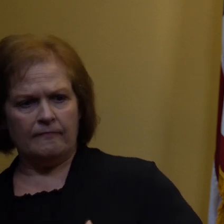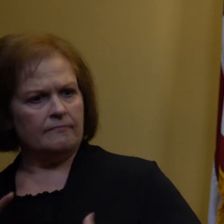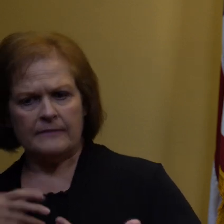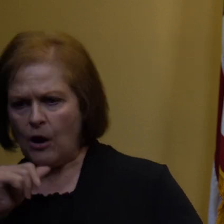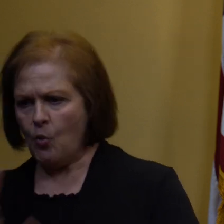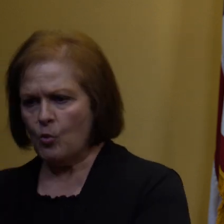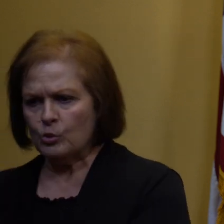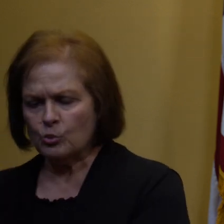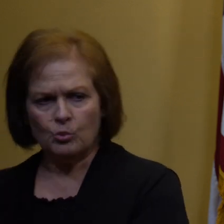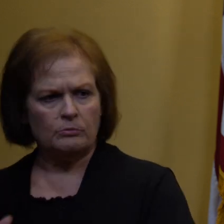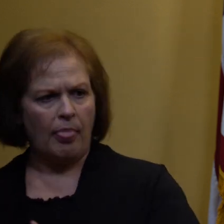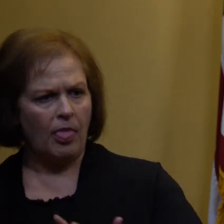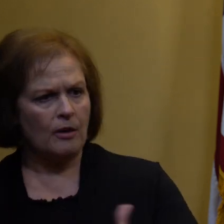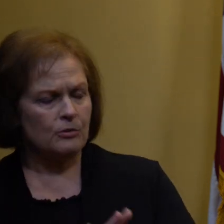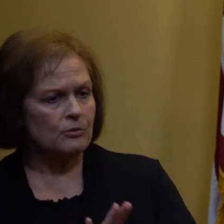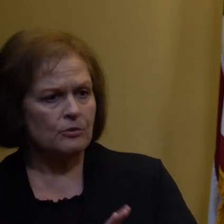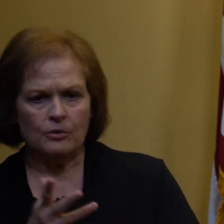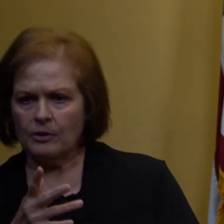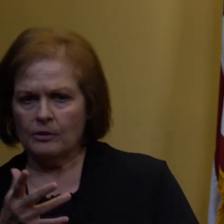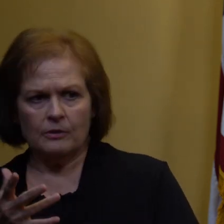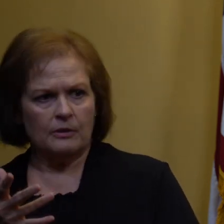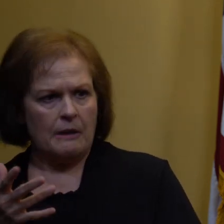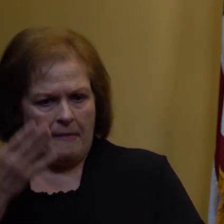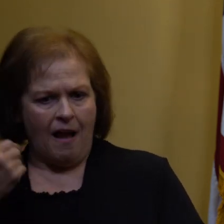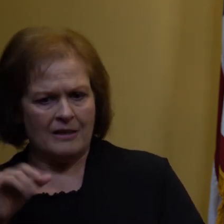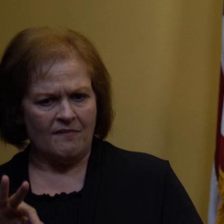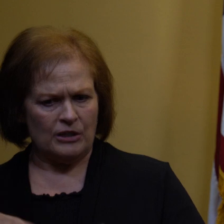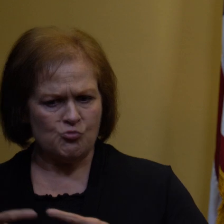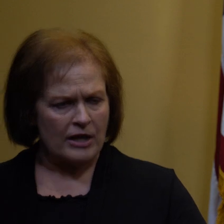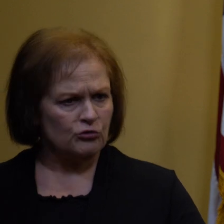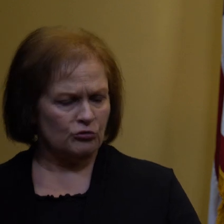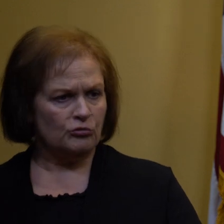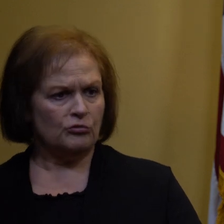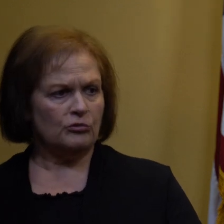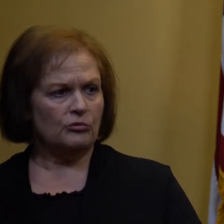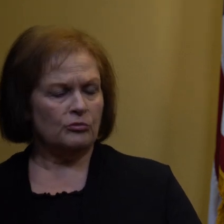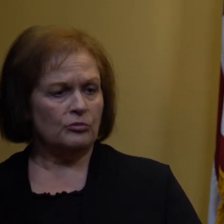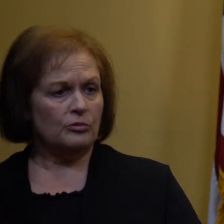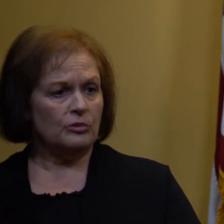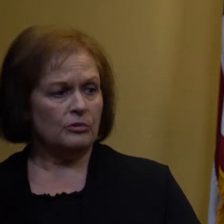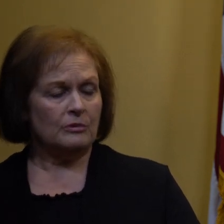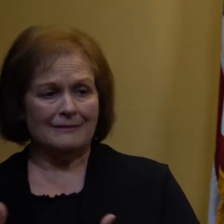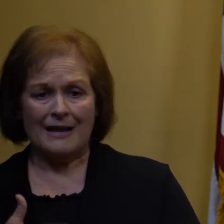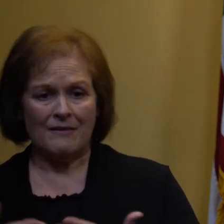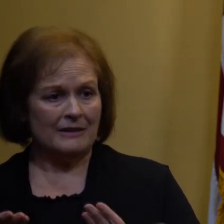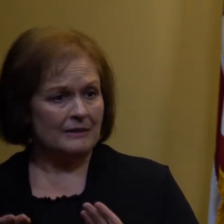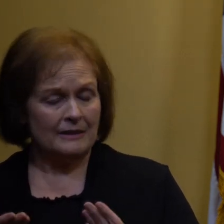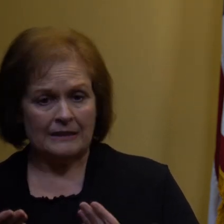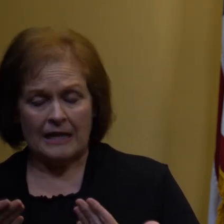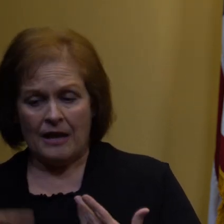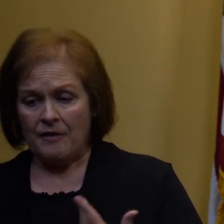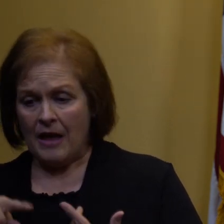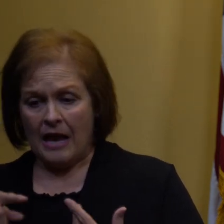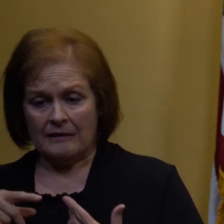school, truancy, not being in school because of depression, and even fighting back the notion